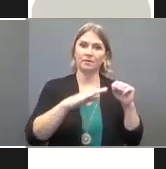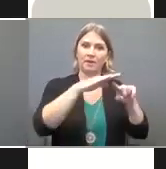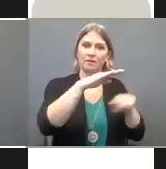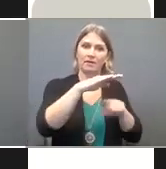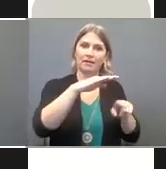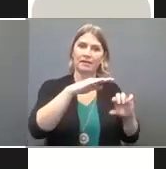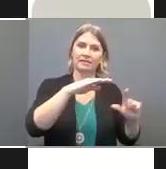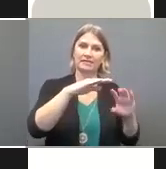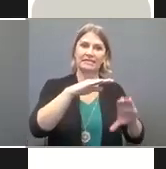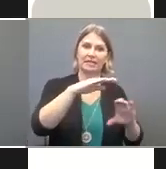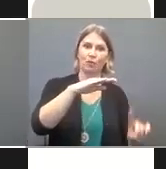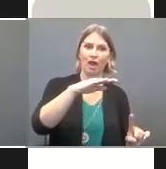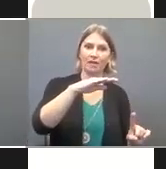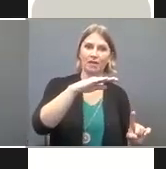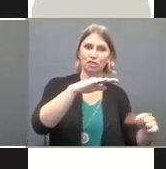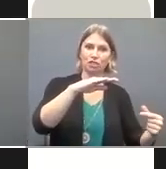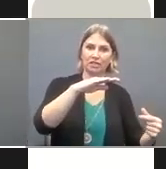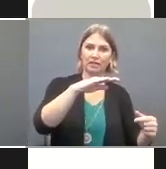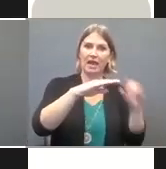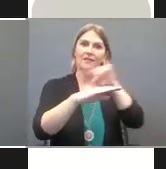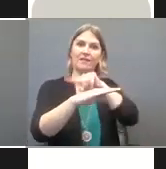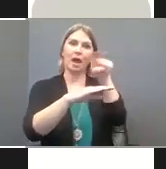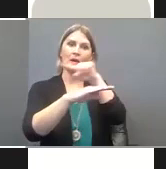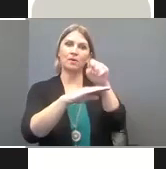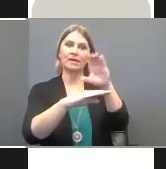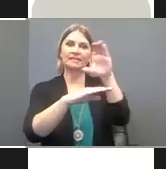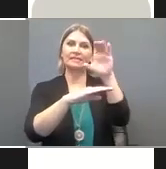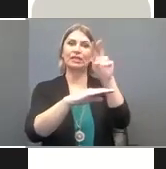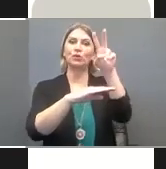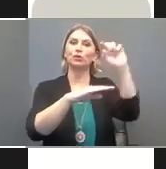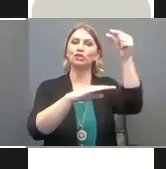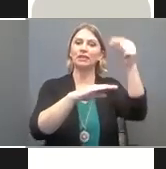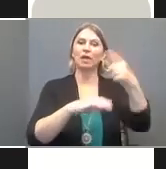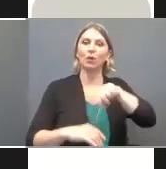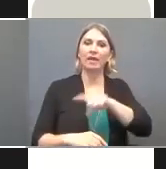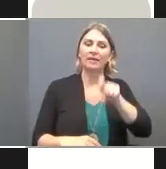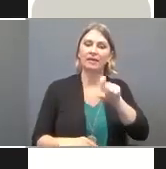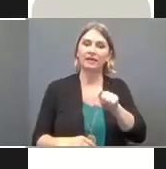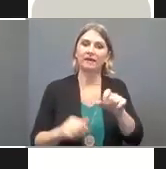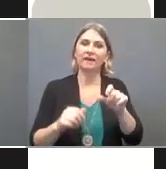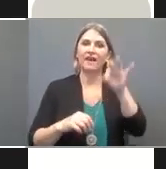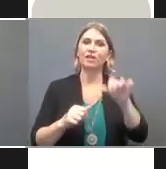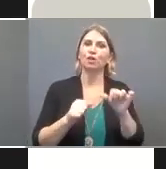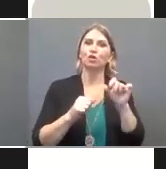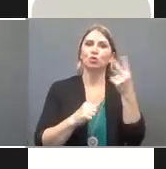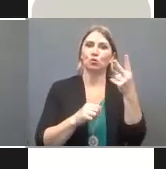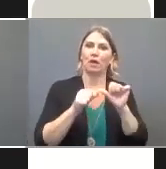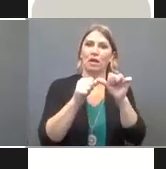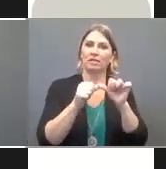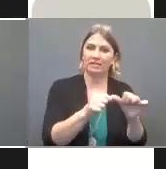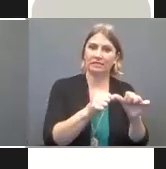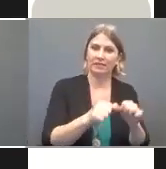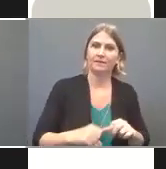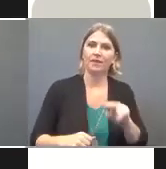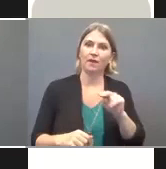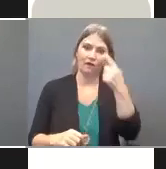Gn, sorry, and the other constant that is the upper bound, C2 Gn. So we need to find two constants in this case, apart from n0, to